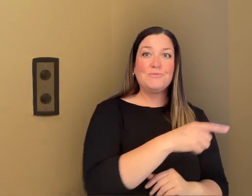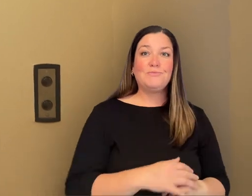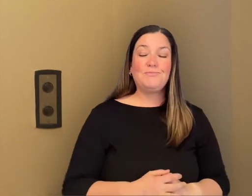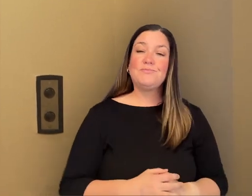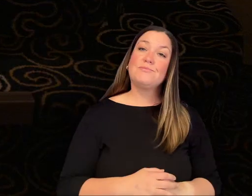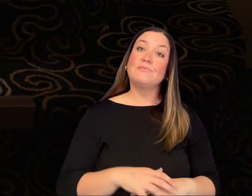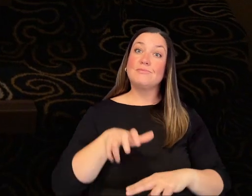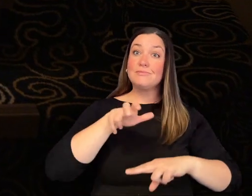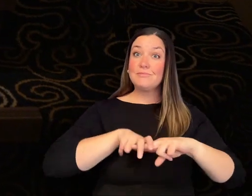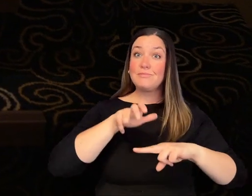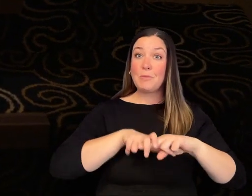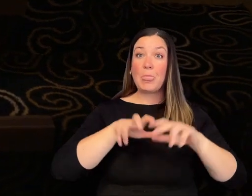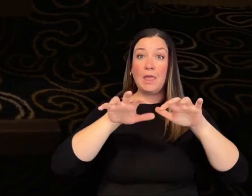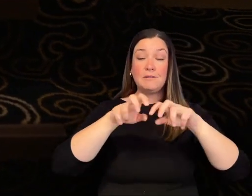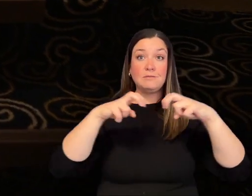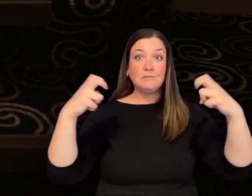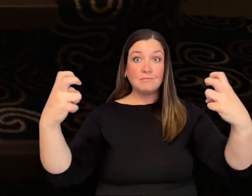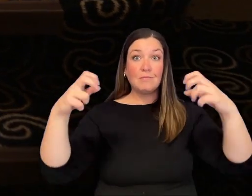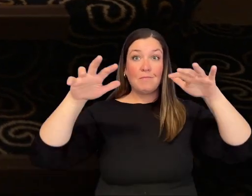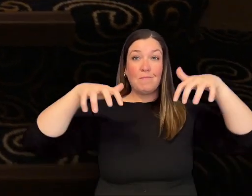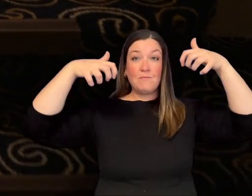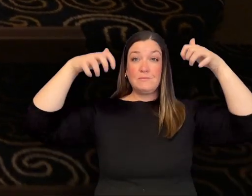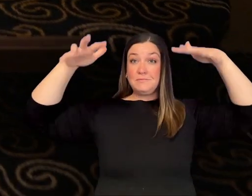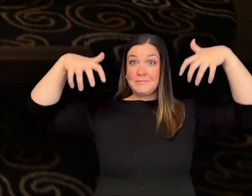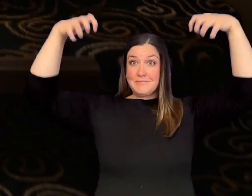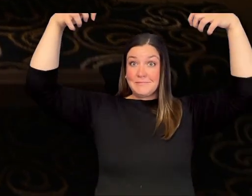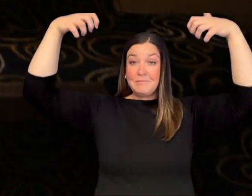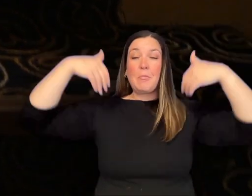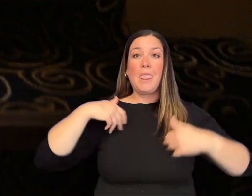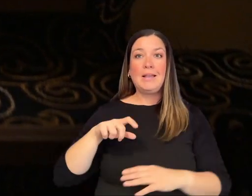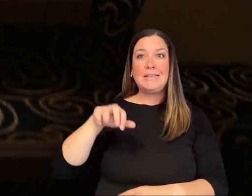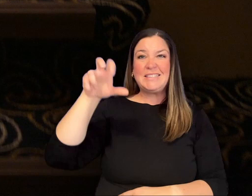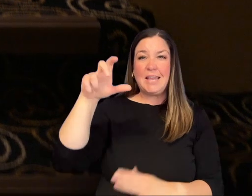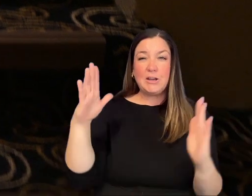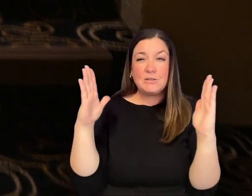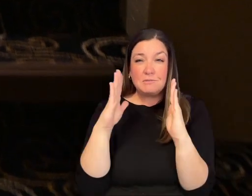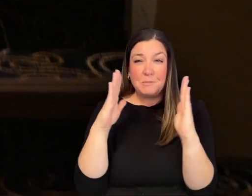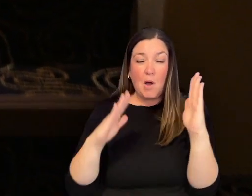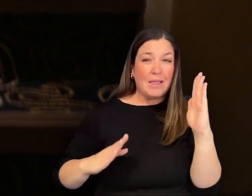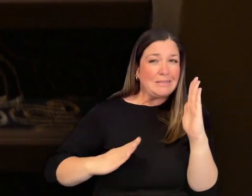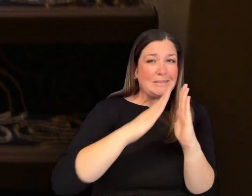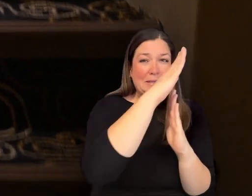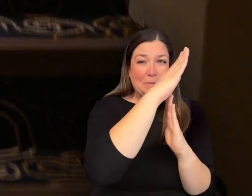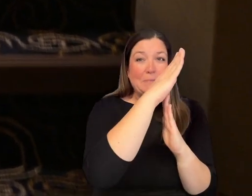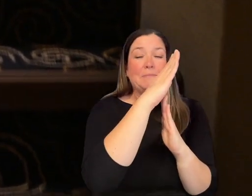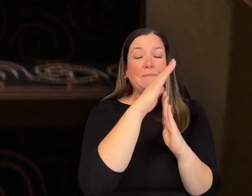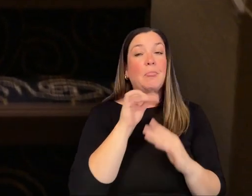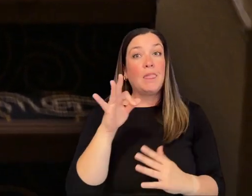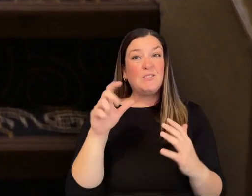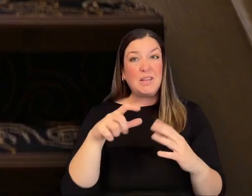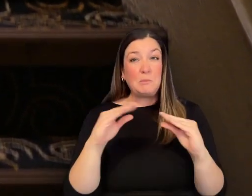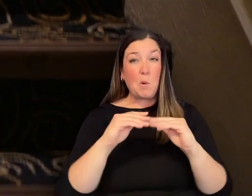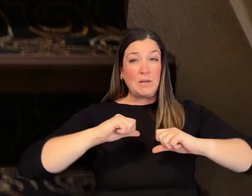elevator. Seats in the grand tier, mezzanine, and balcony have steep steps and tight spaces between